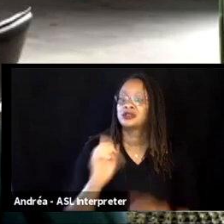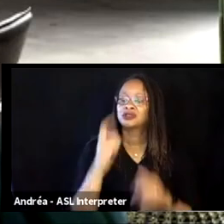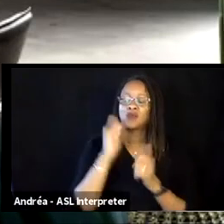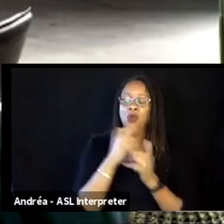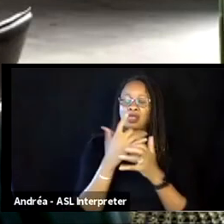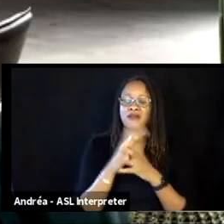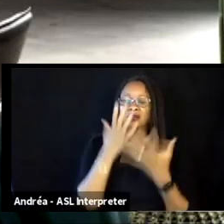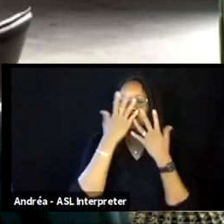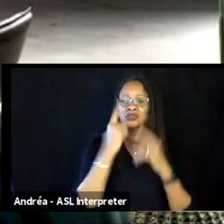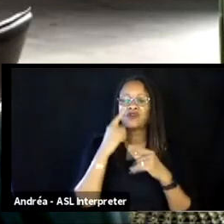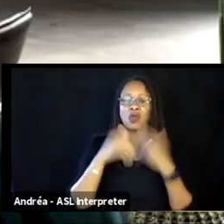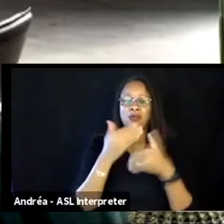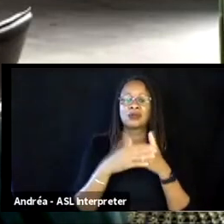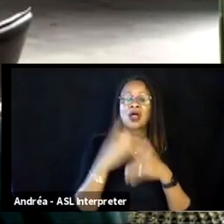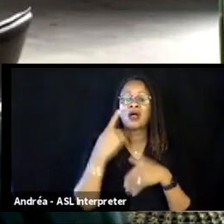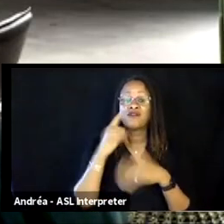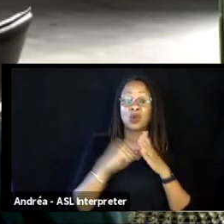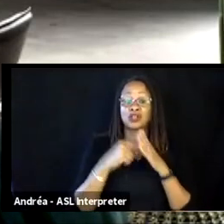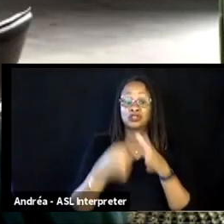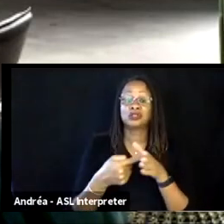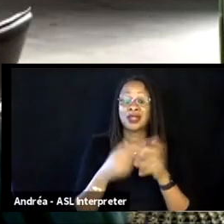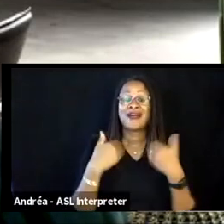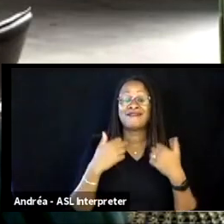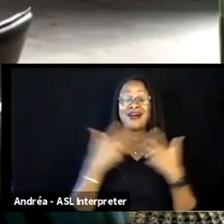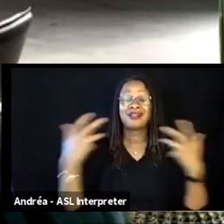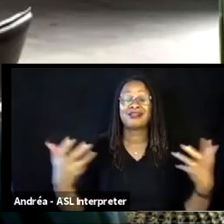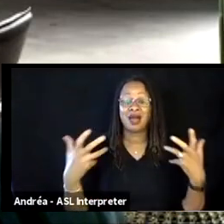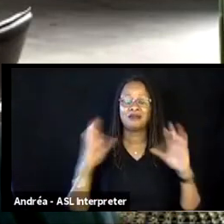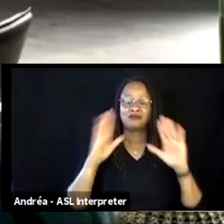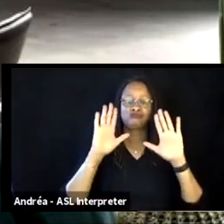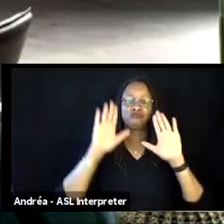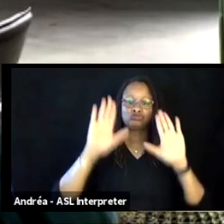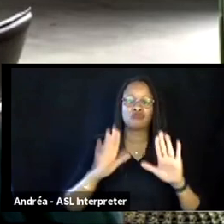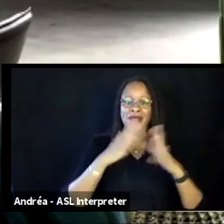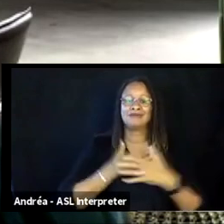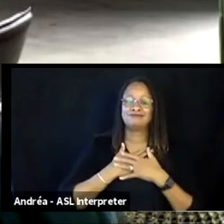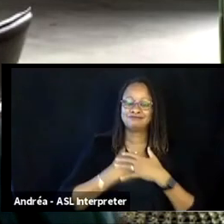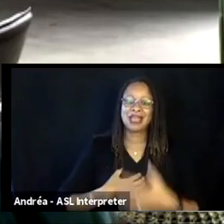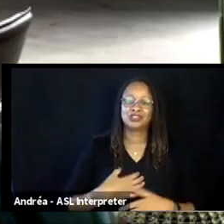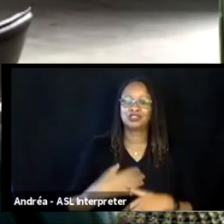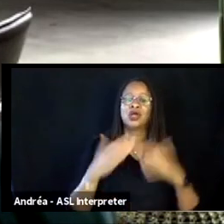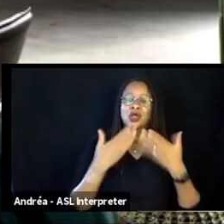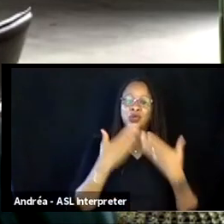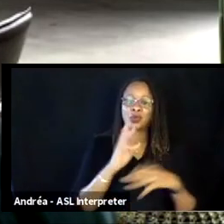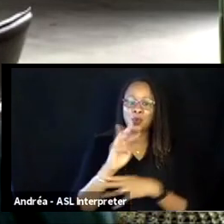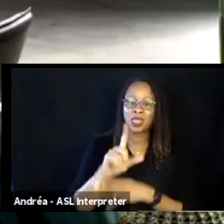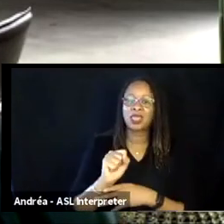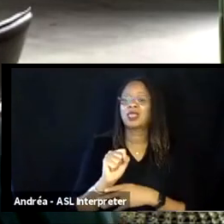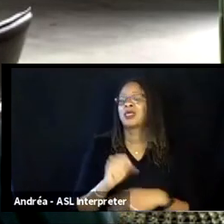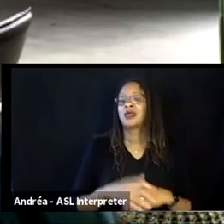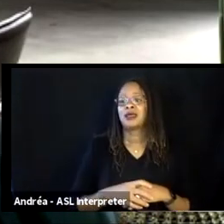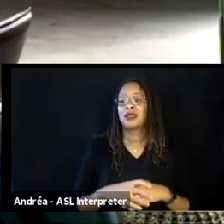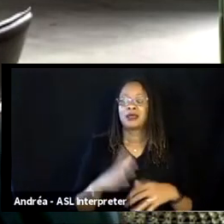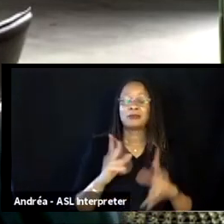unfortunately for initiatives, there's been a lot of great passion, a lot of goodwill, people with